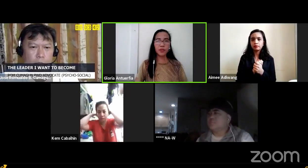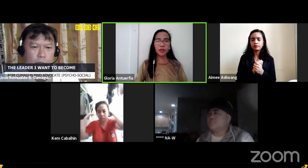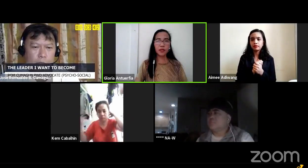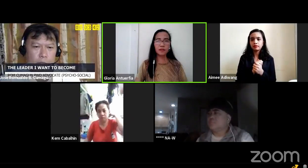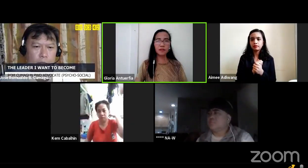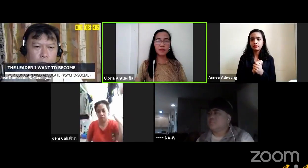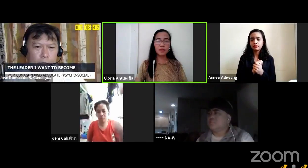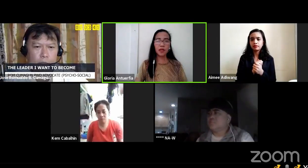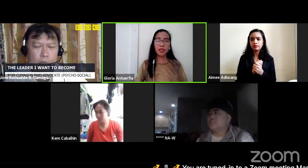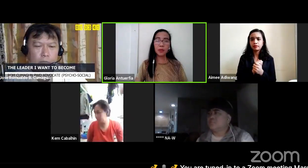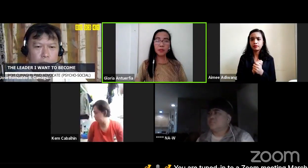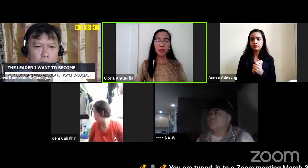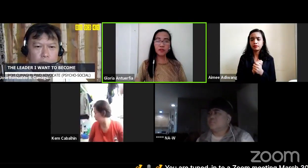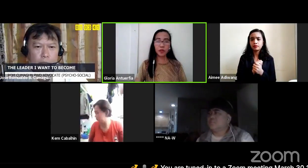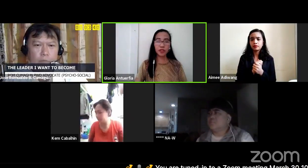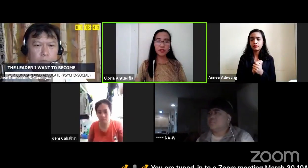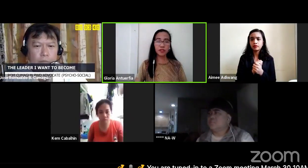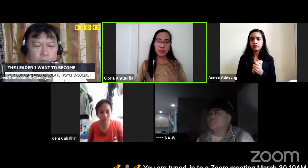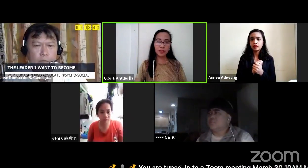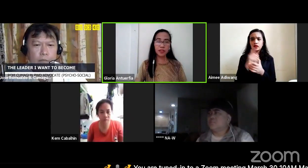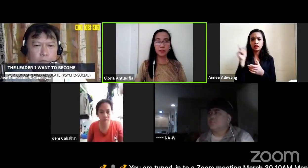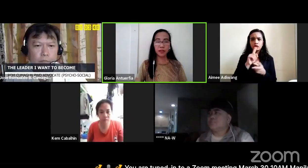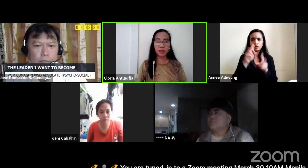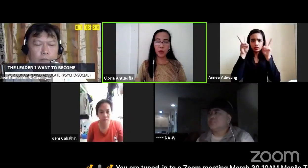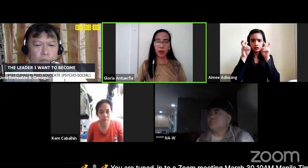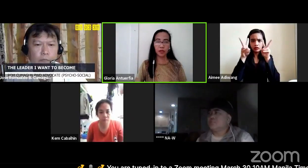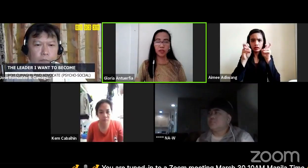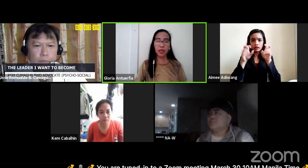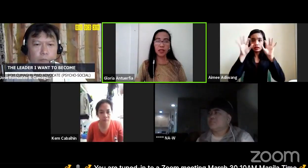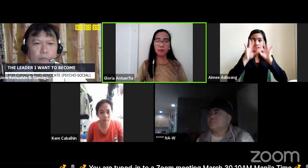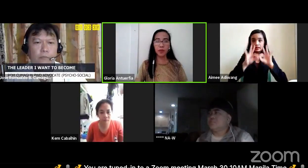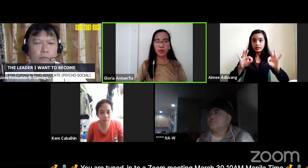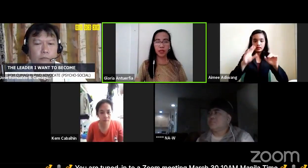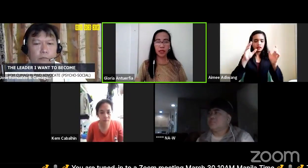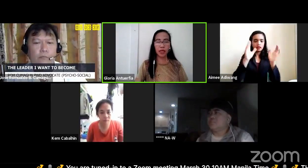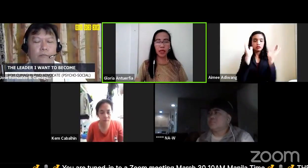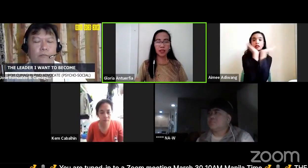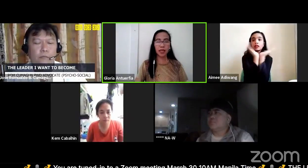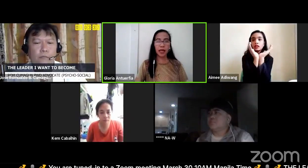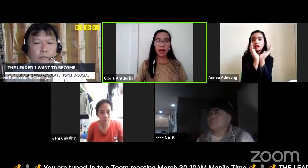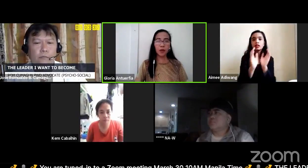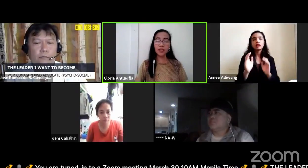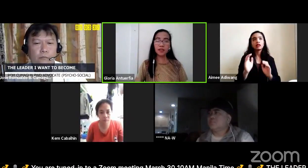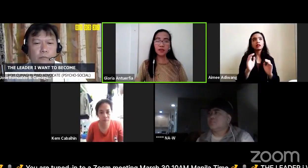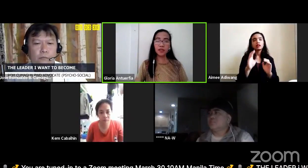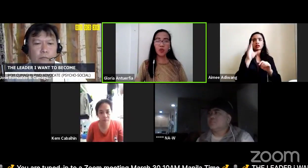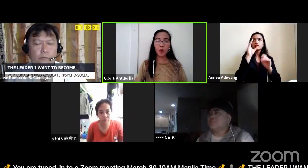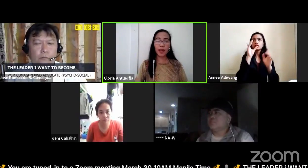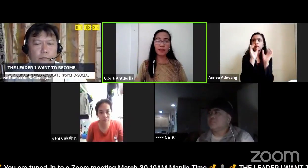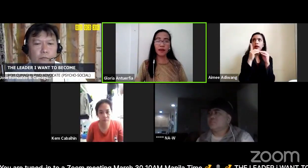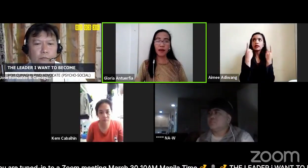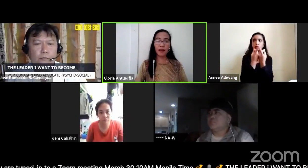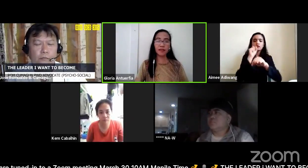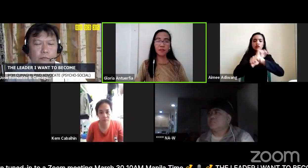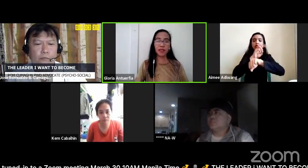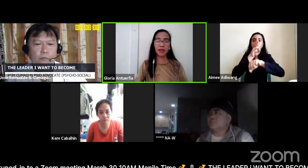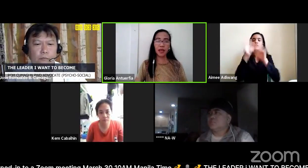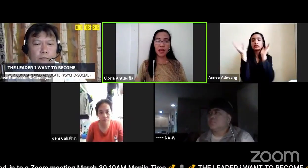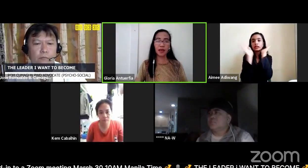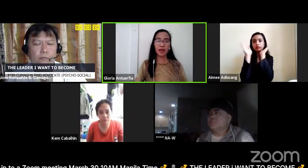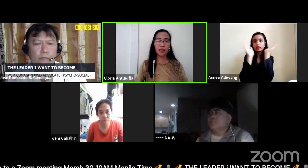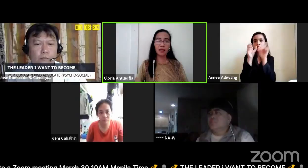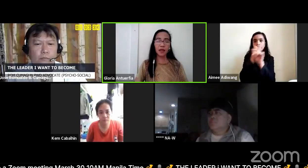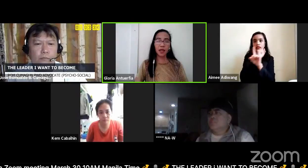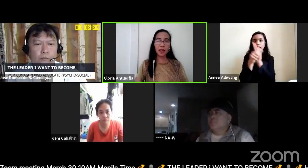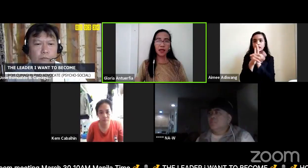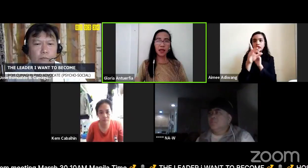uh, what's this Department of Social Services under DOH at Amang Rodriguez. What's the reason why they had this